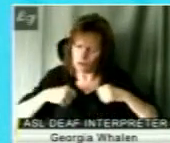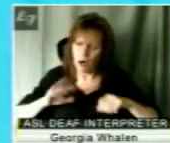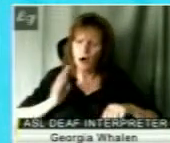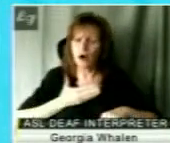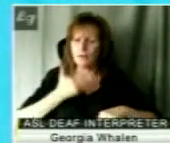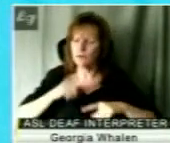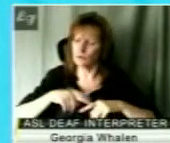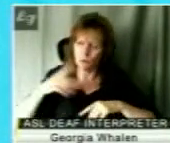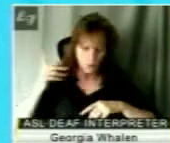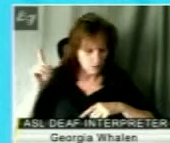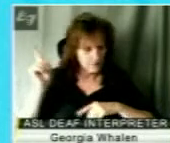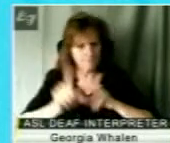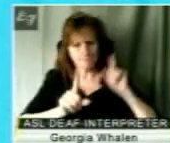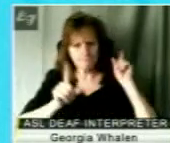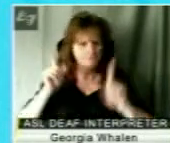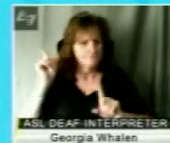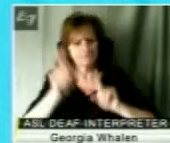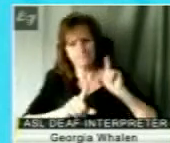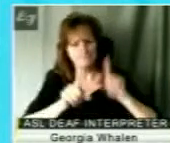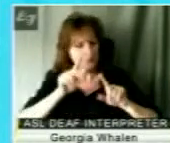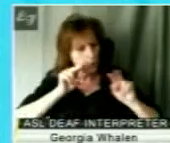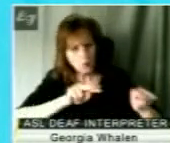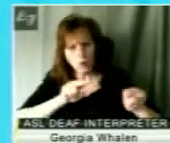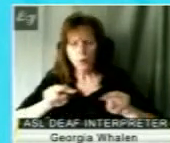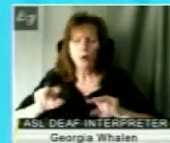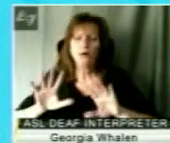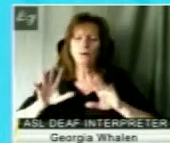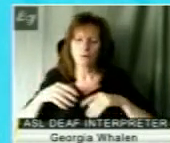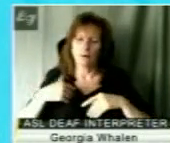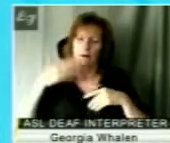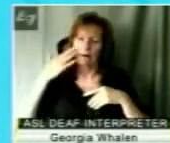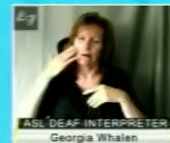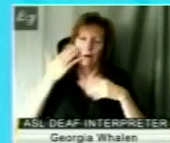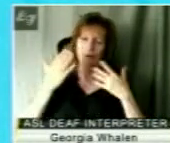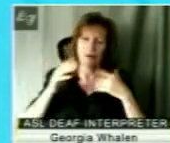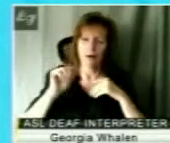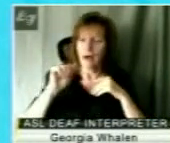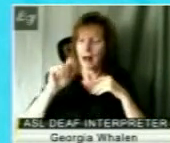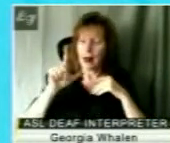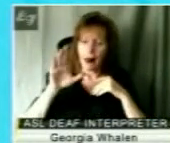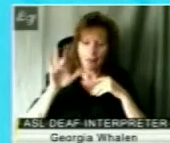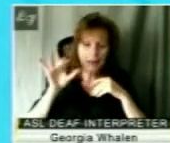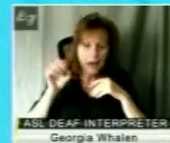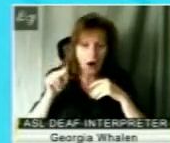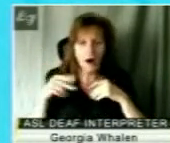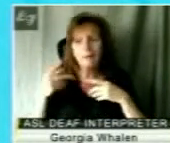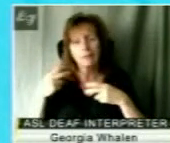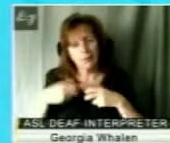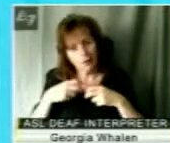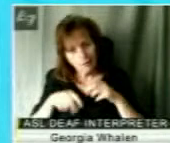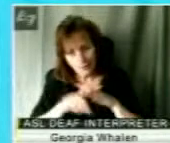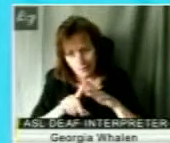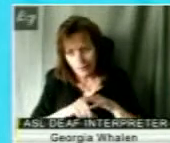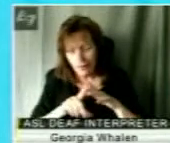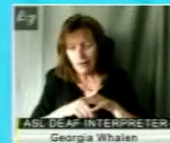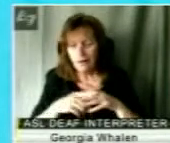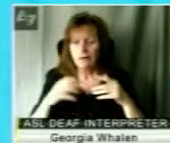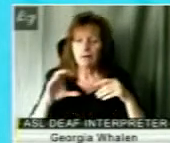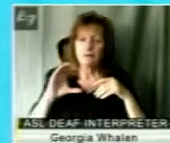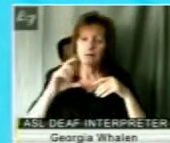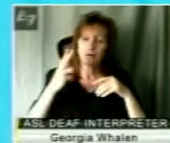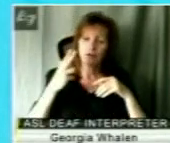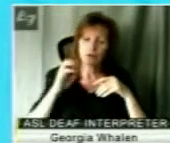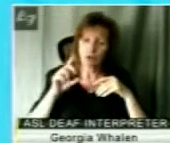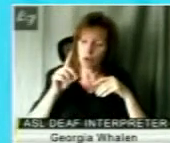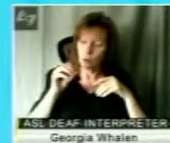number of these places. And you've heard me talk about Albion Falls. Shadoke Falls is becoming more of a hotspot in terms of our